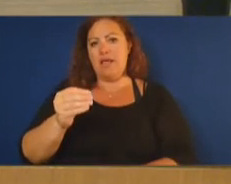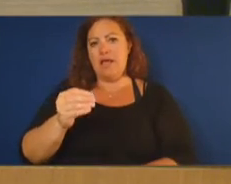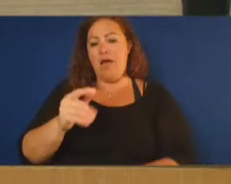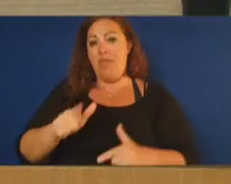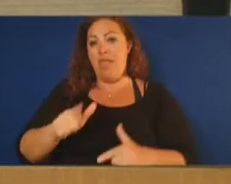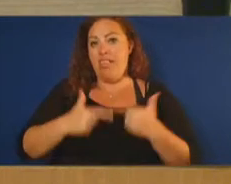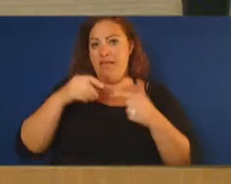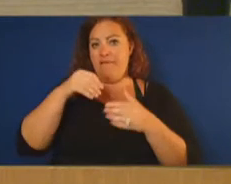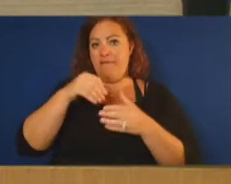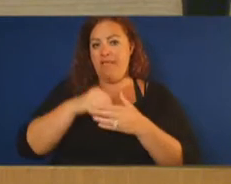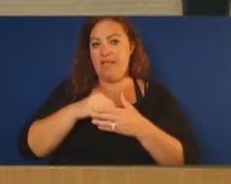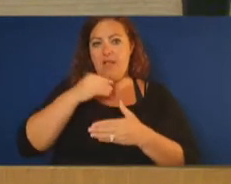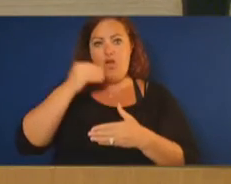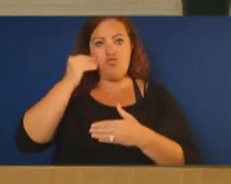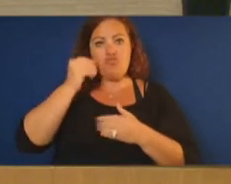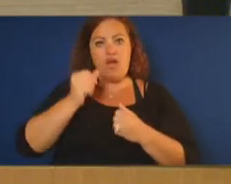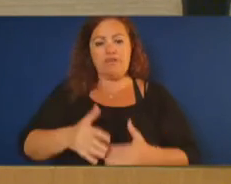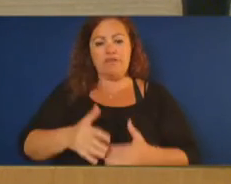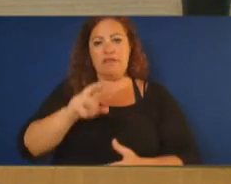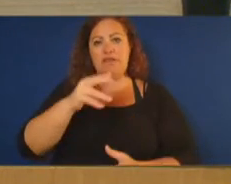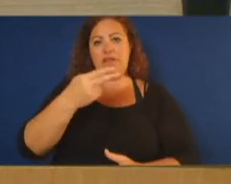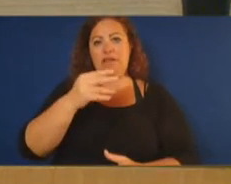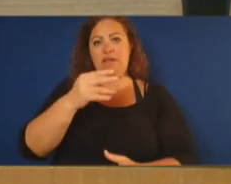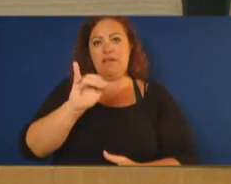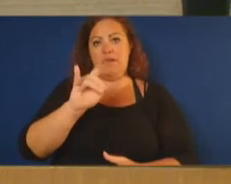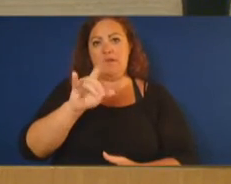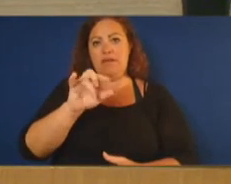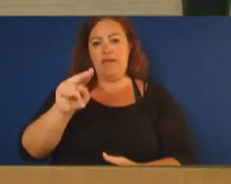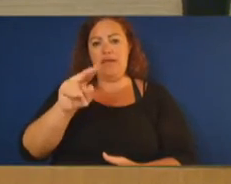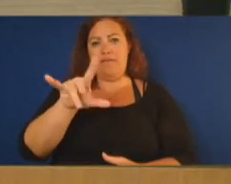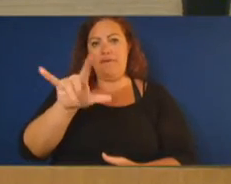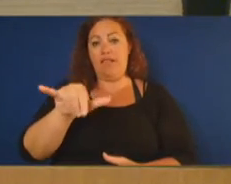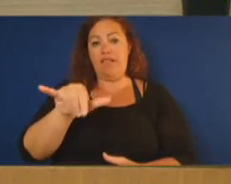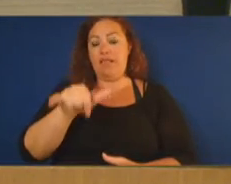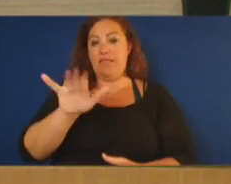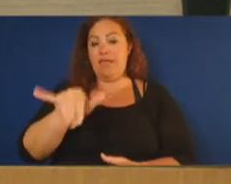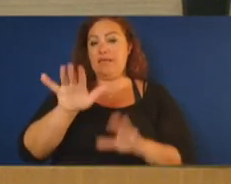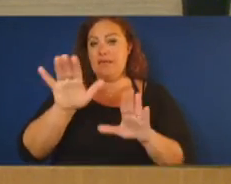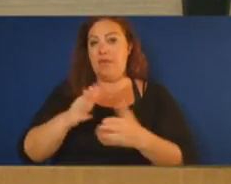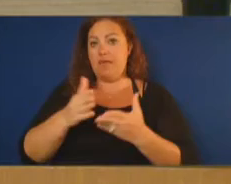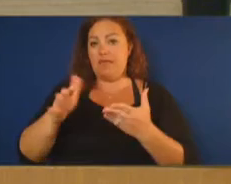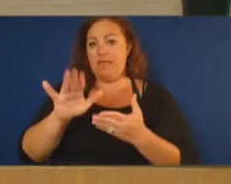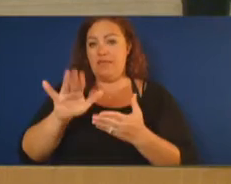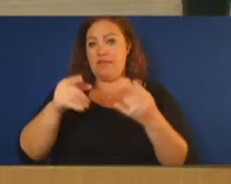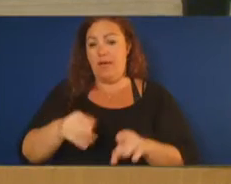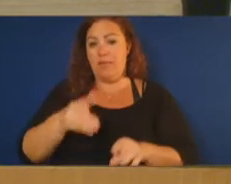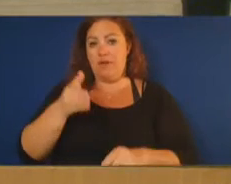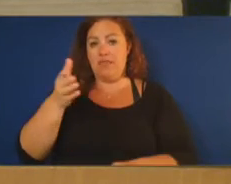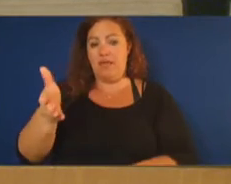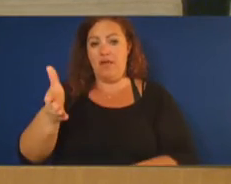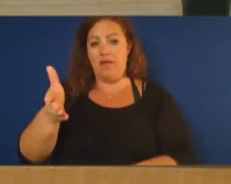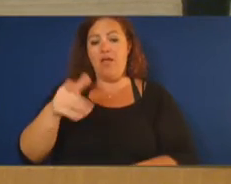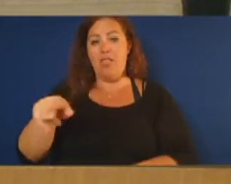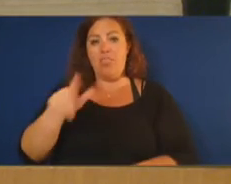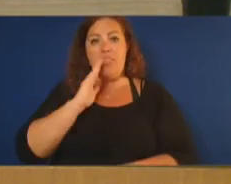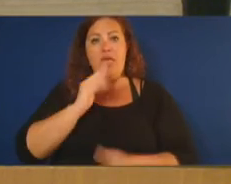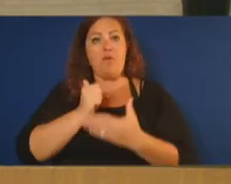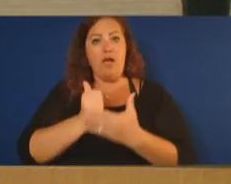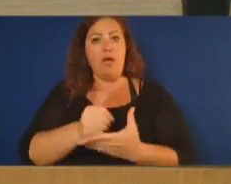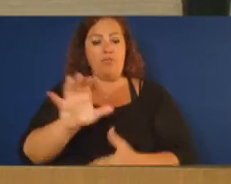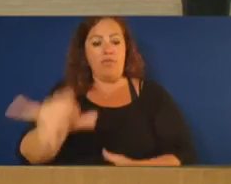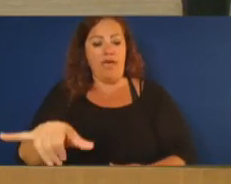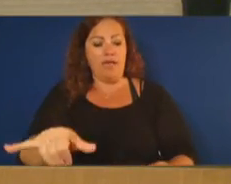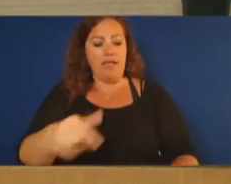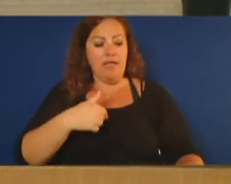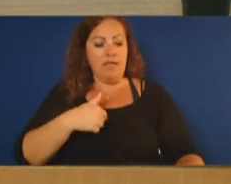of Hidden Valley and it's an amazing thing that's going on out there they're going to help it I want to